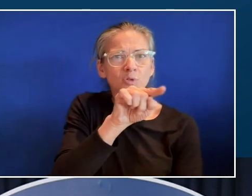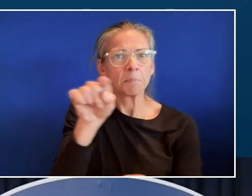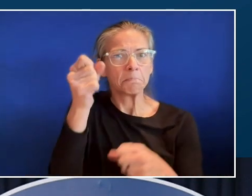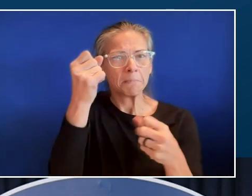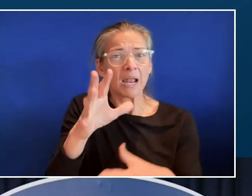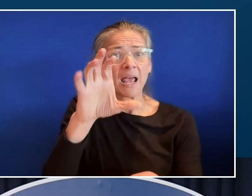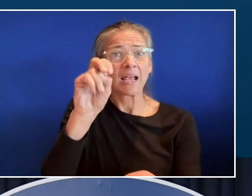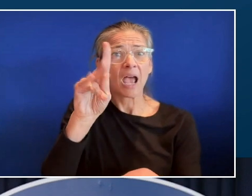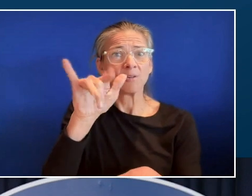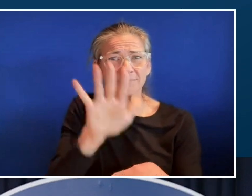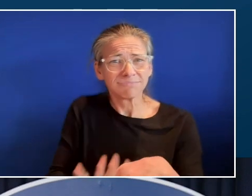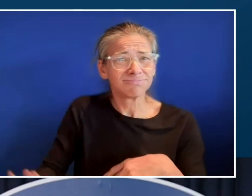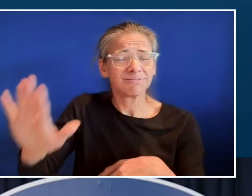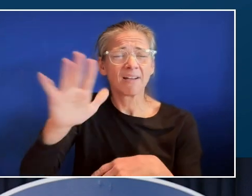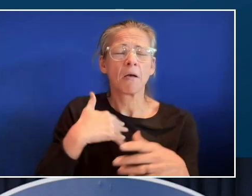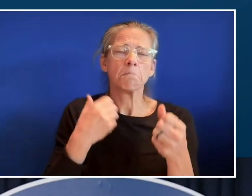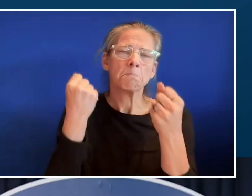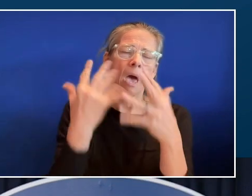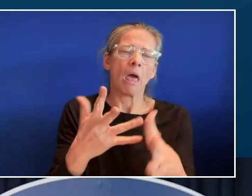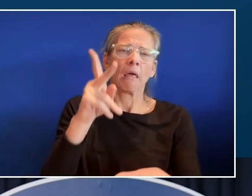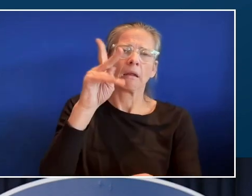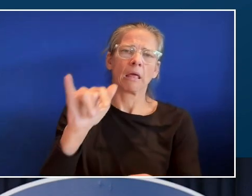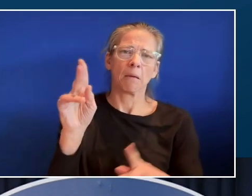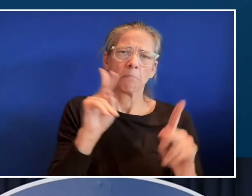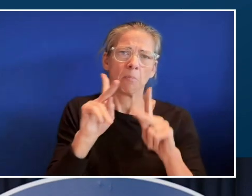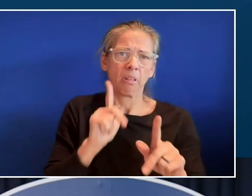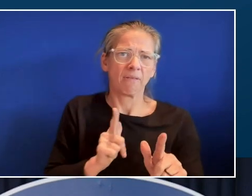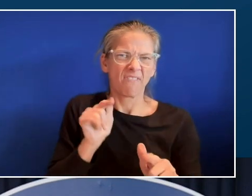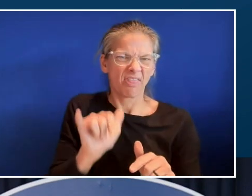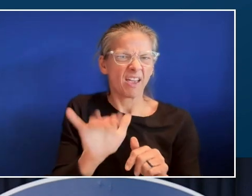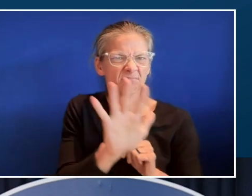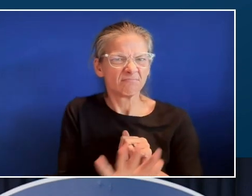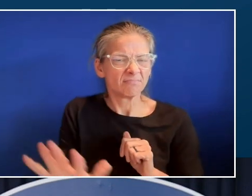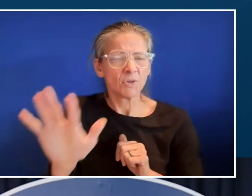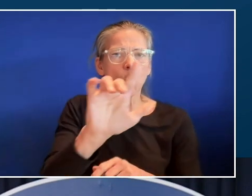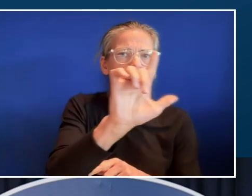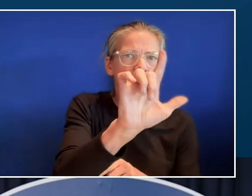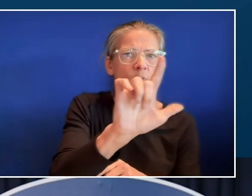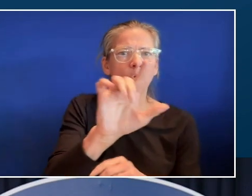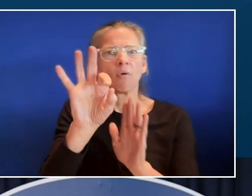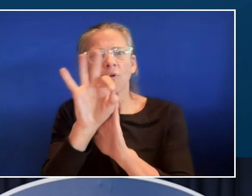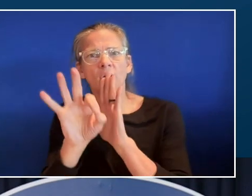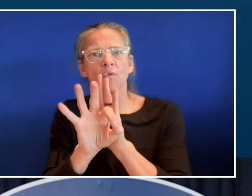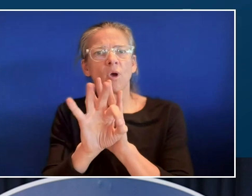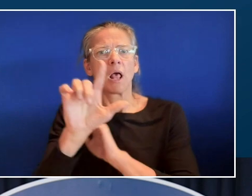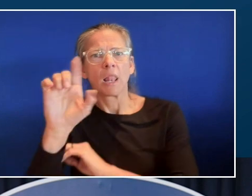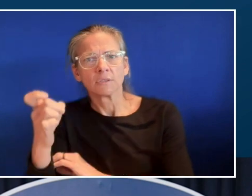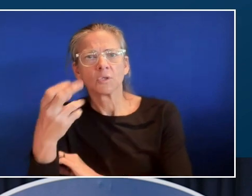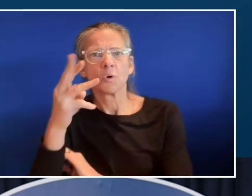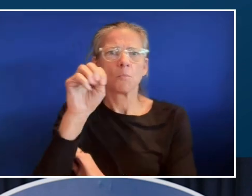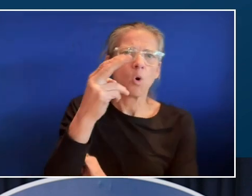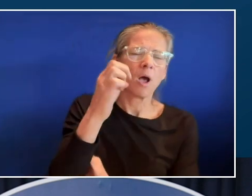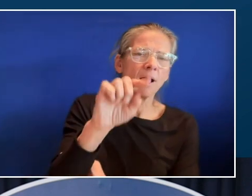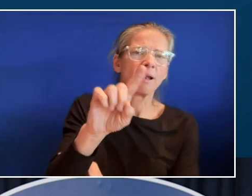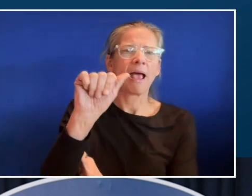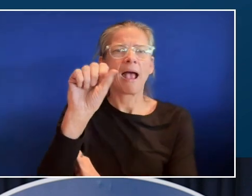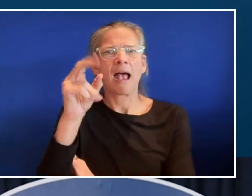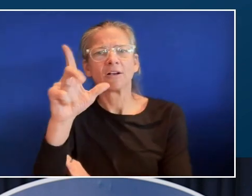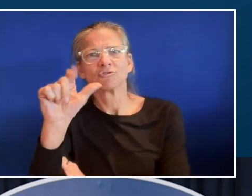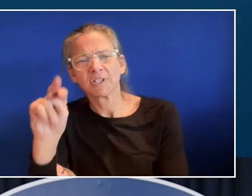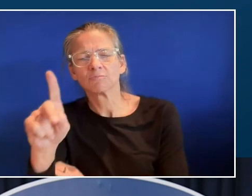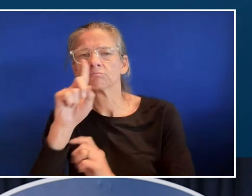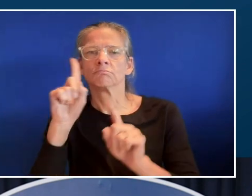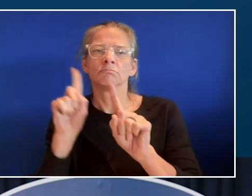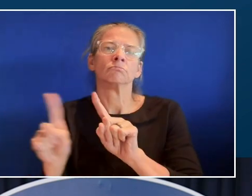and many counties around it. This is where a lot of Kentuckians live. This is Louisville, Frankfort, Lexington, Moorhead,